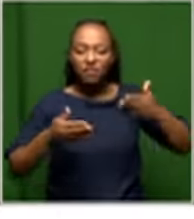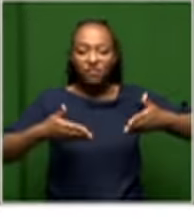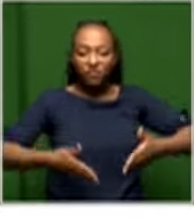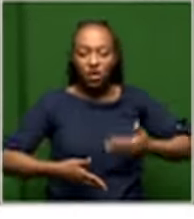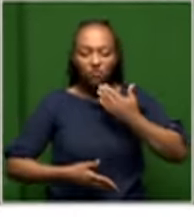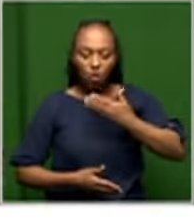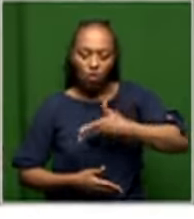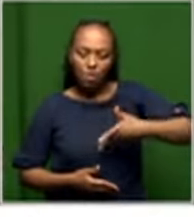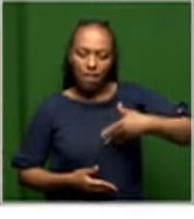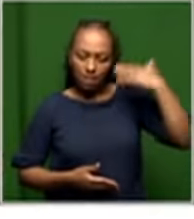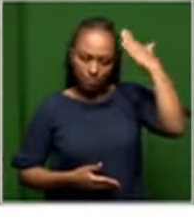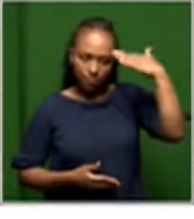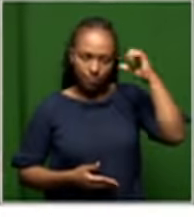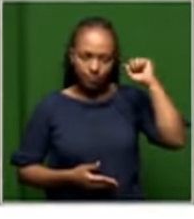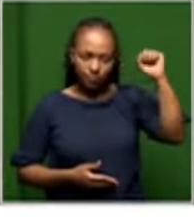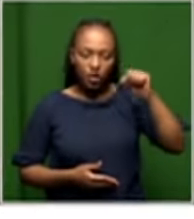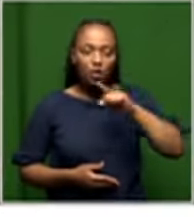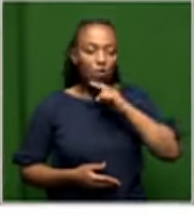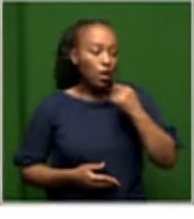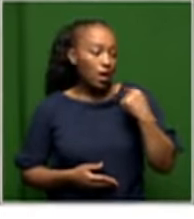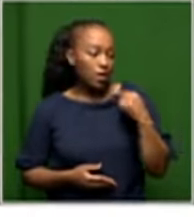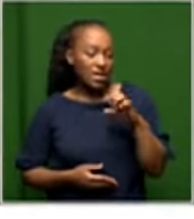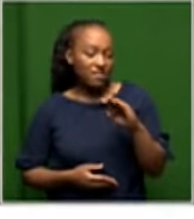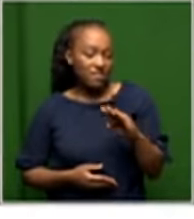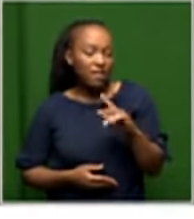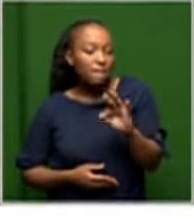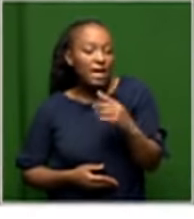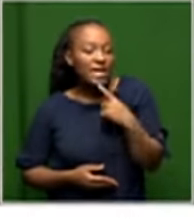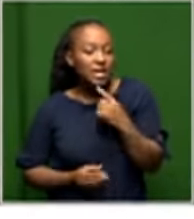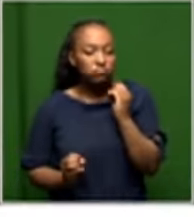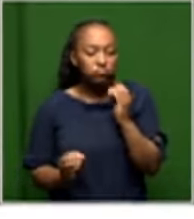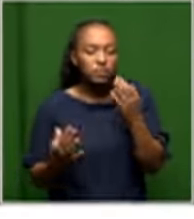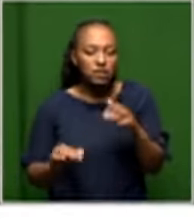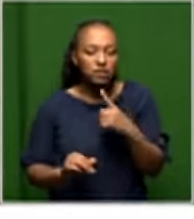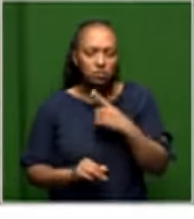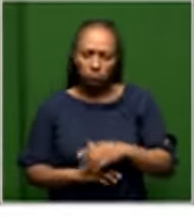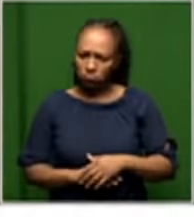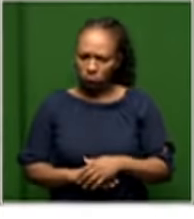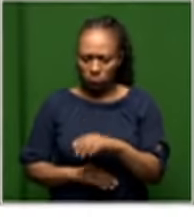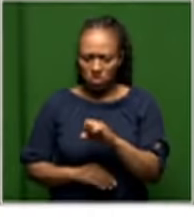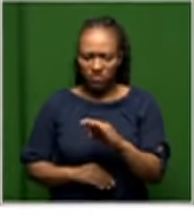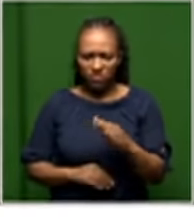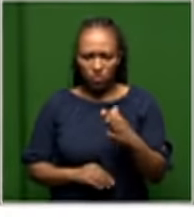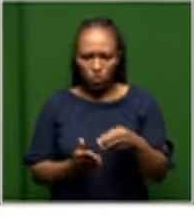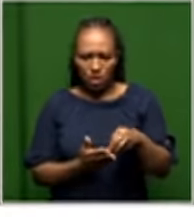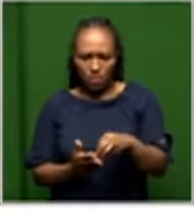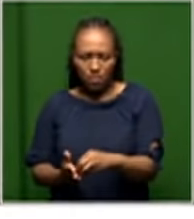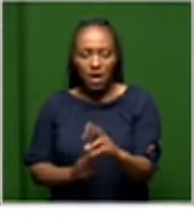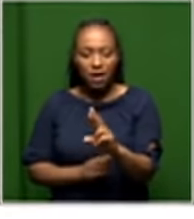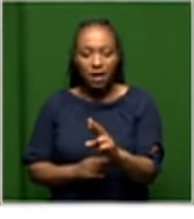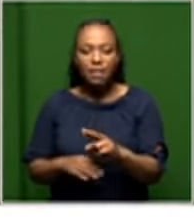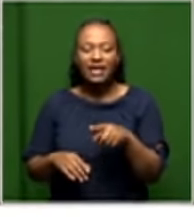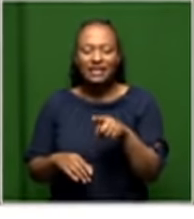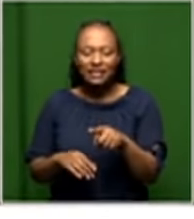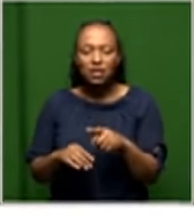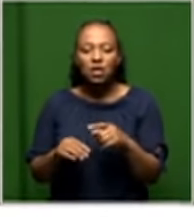Malema, during a press briefing of the EFF on Monday, did say that it is not the EFF that will be bringing Randburg to a standstill.